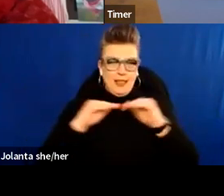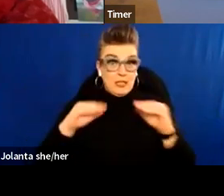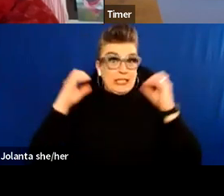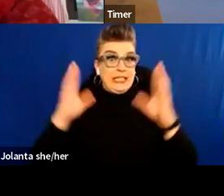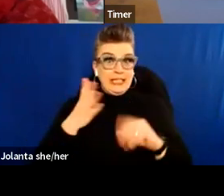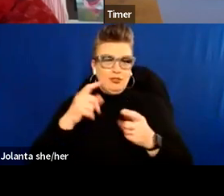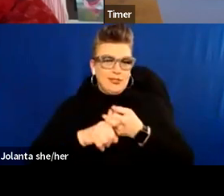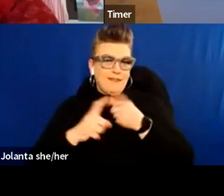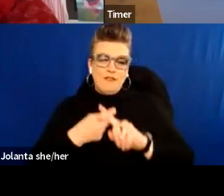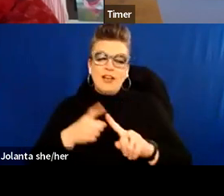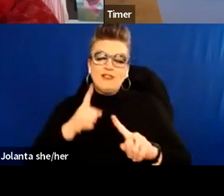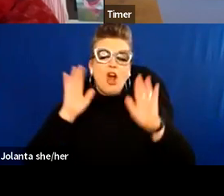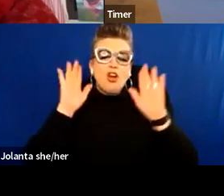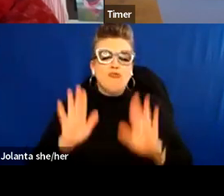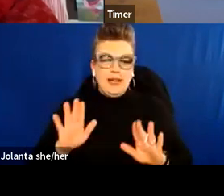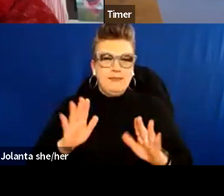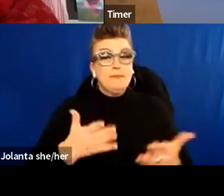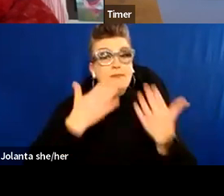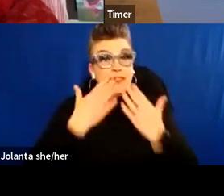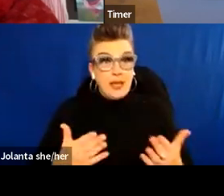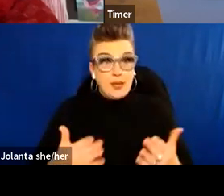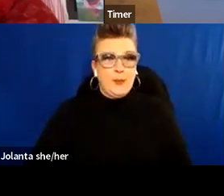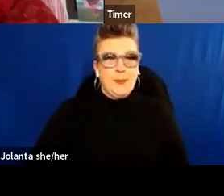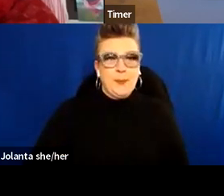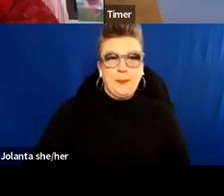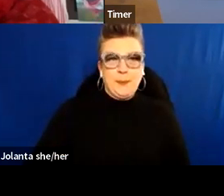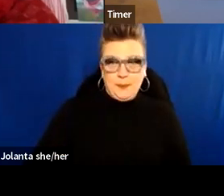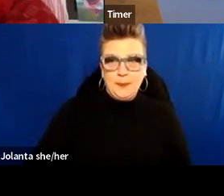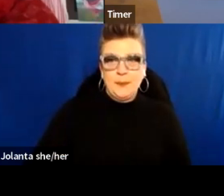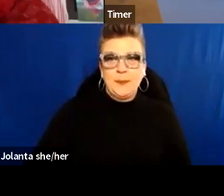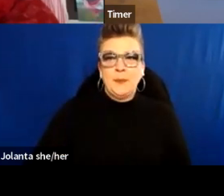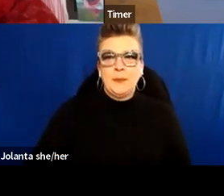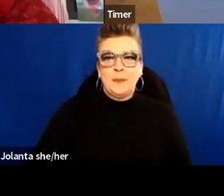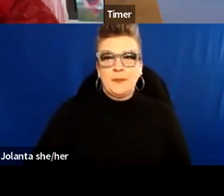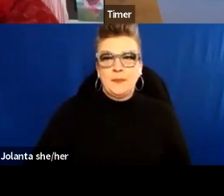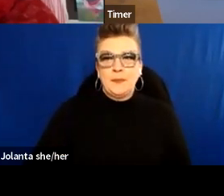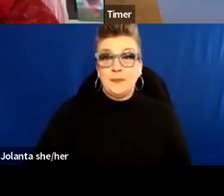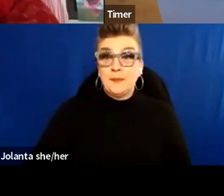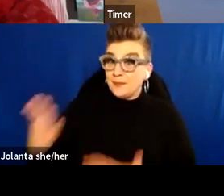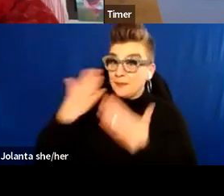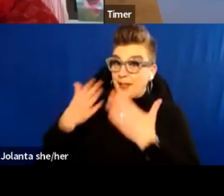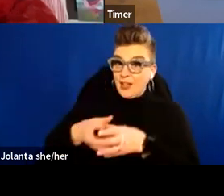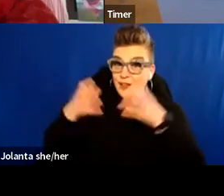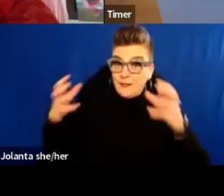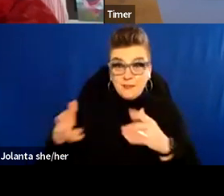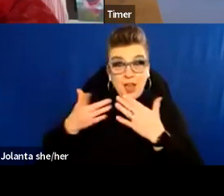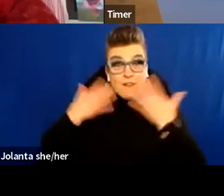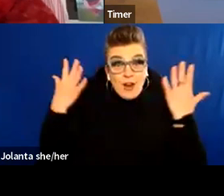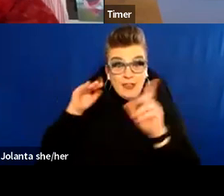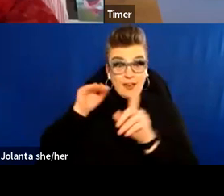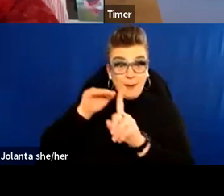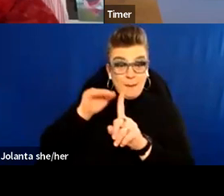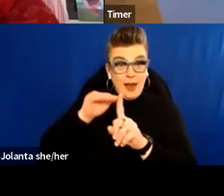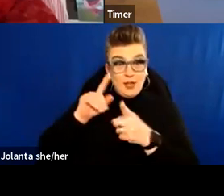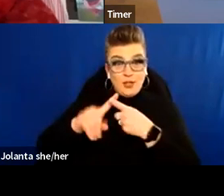great thank you thank you very much a friendly reminder to all of our speakers to please